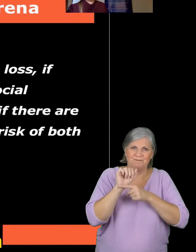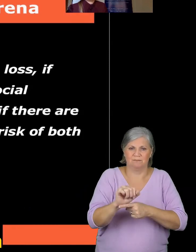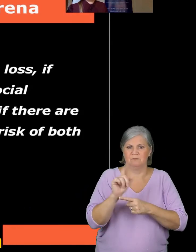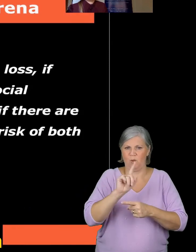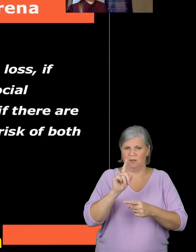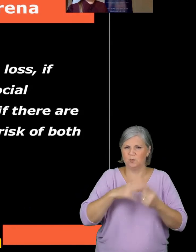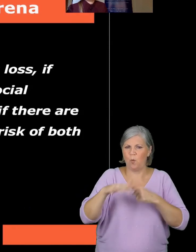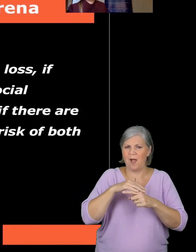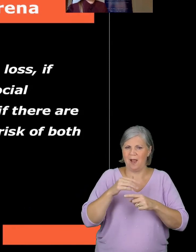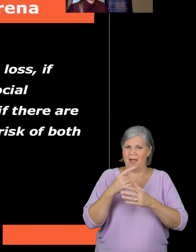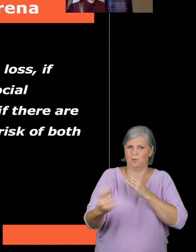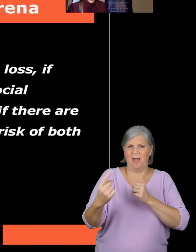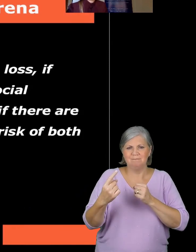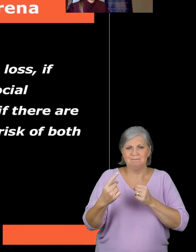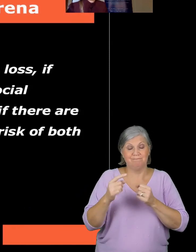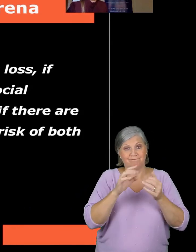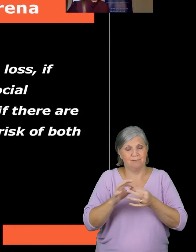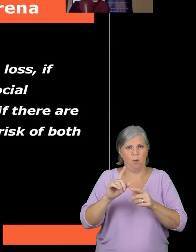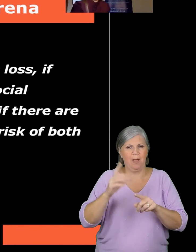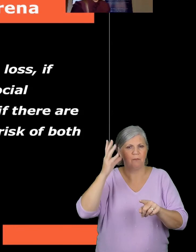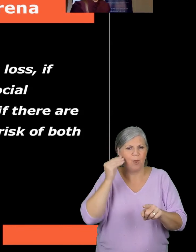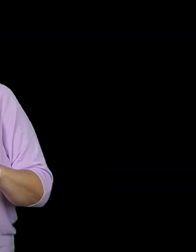terms of managing dementia becomes apparent.